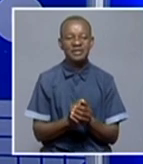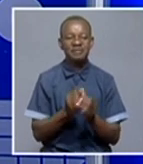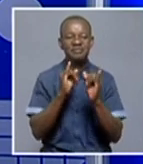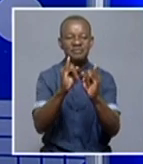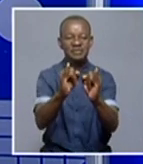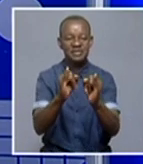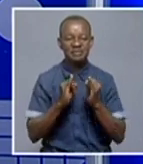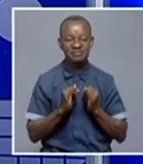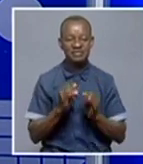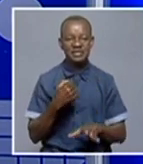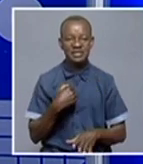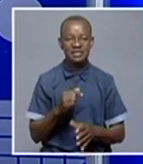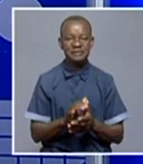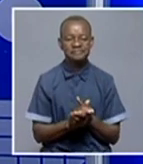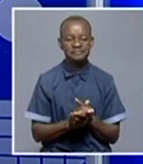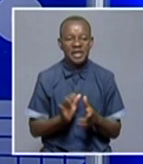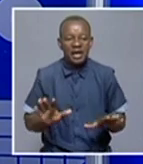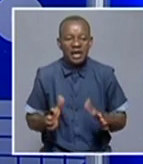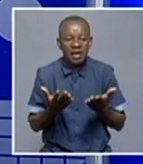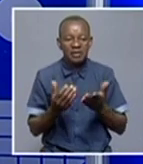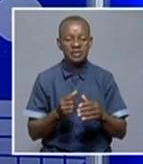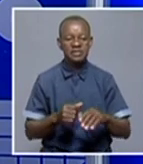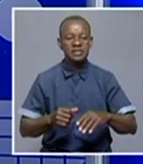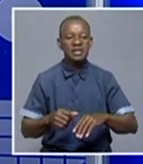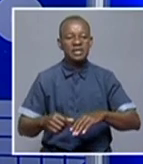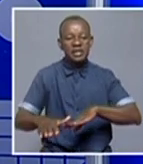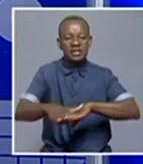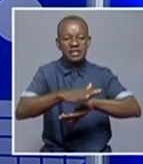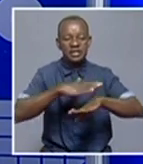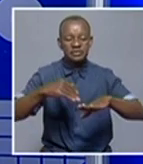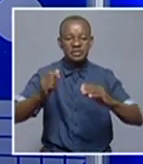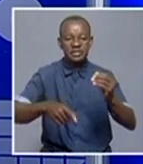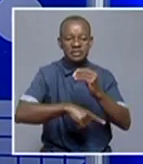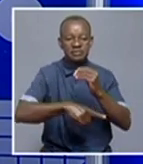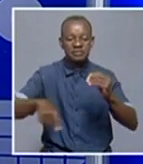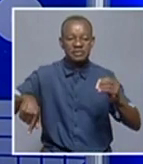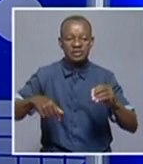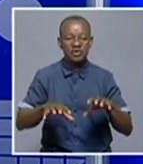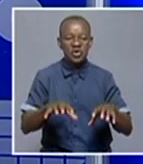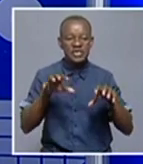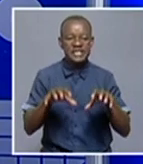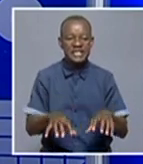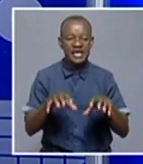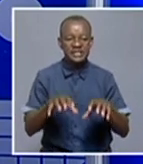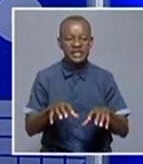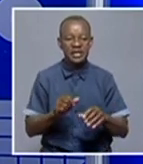the latest where you find yourself as the polls are set to open tomorrow?